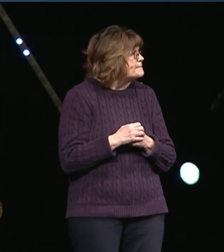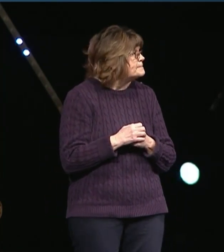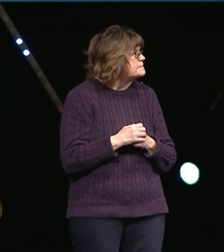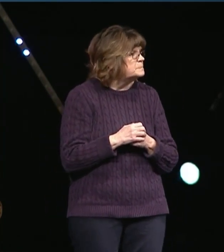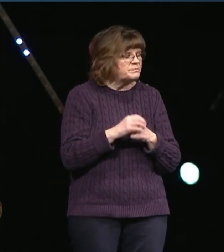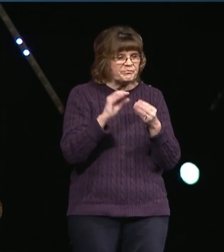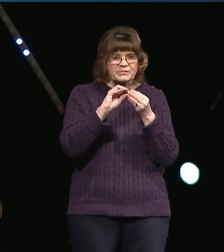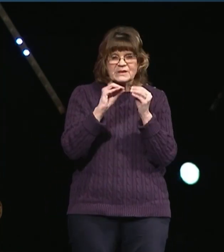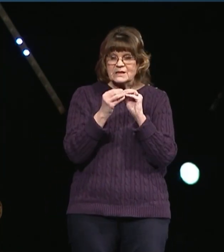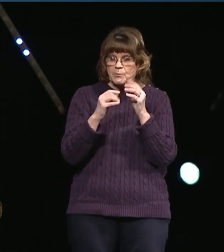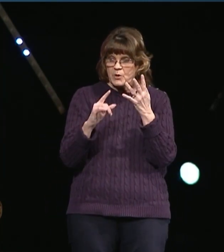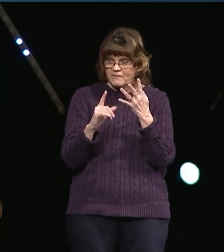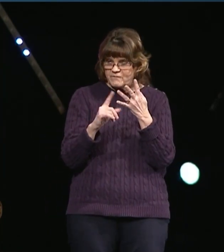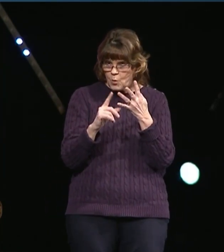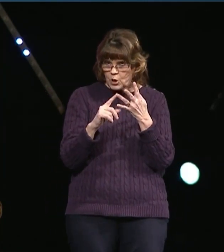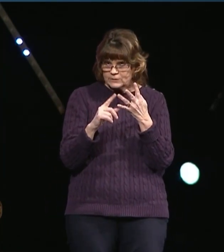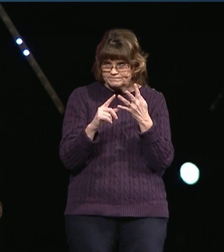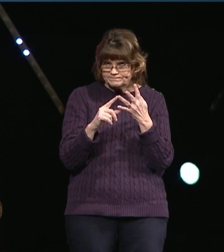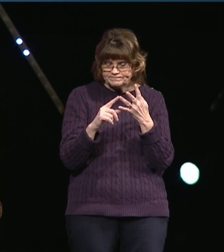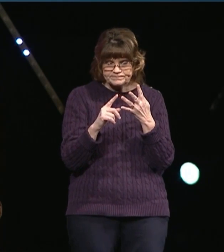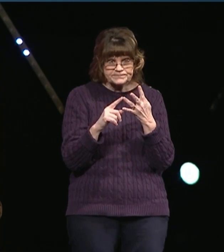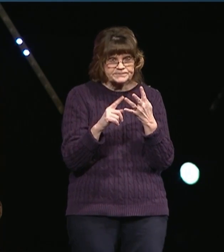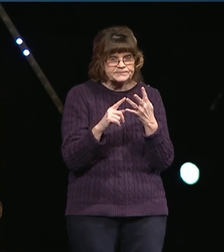Number four,